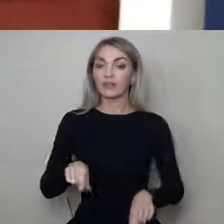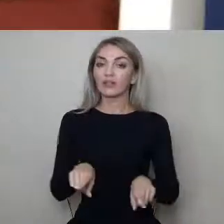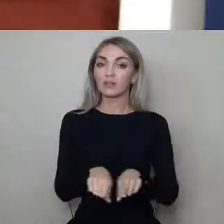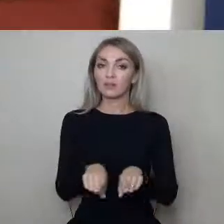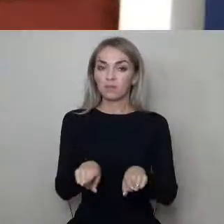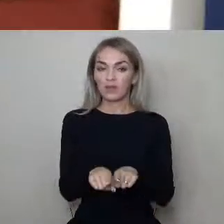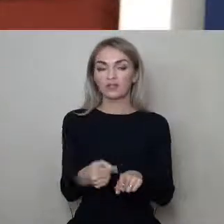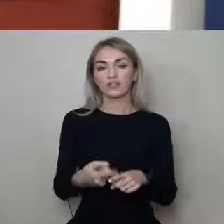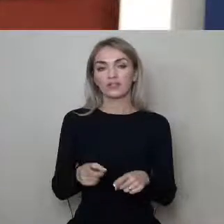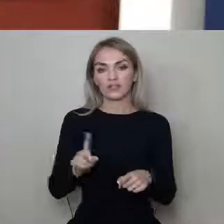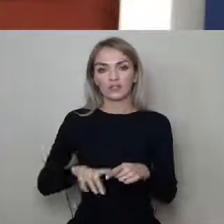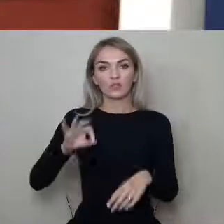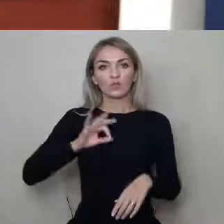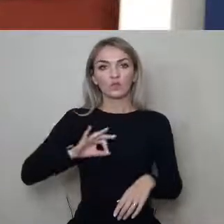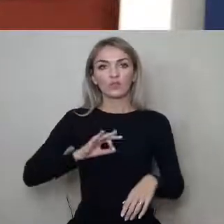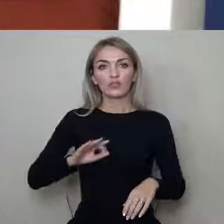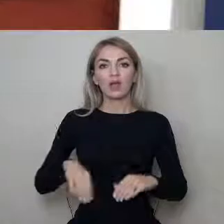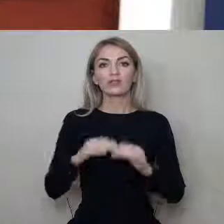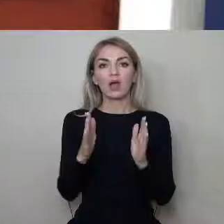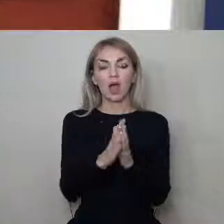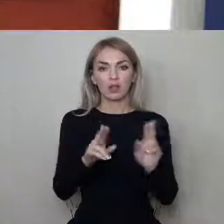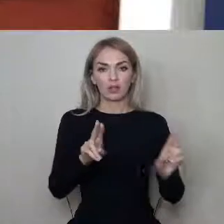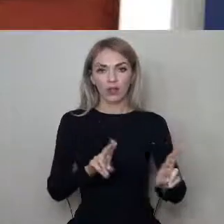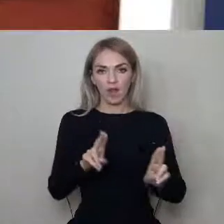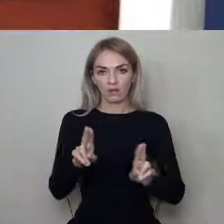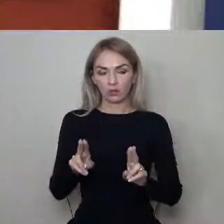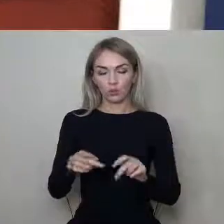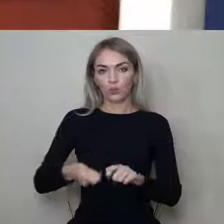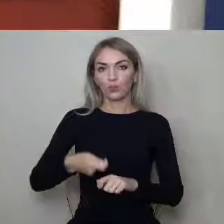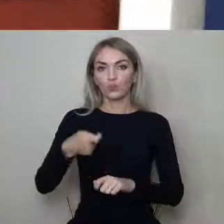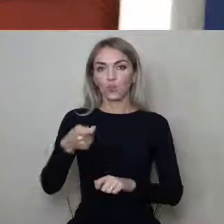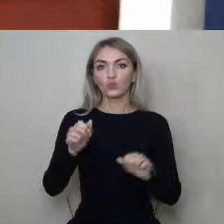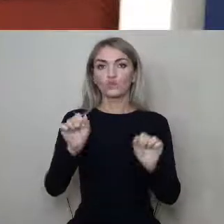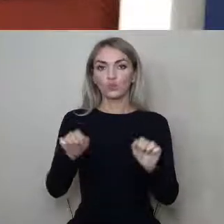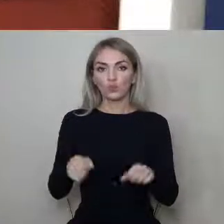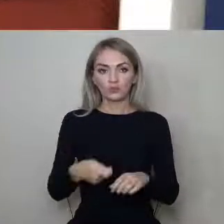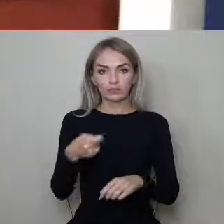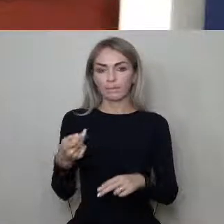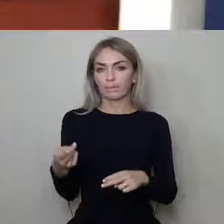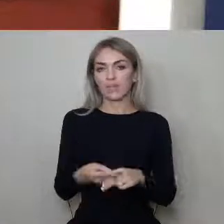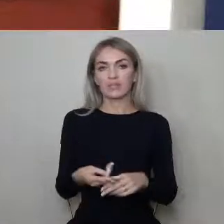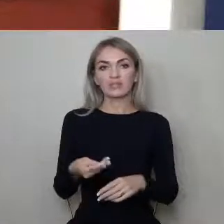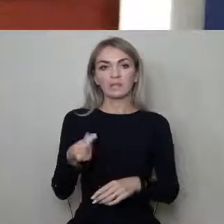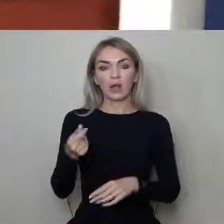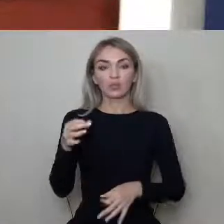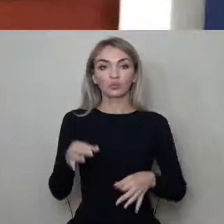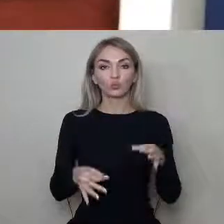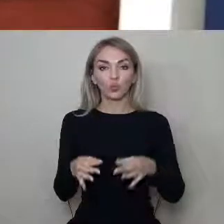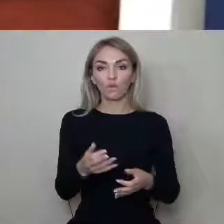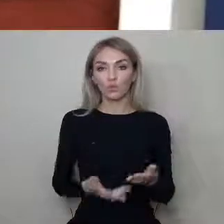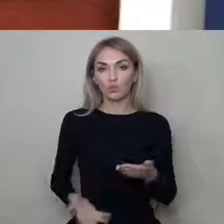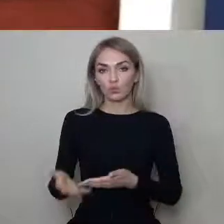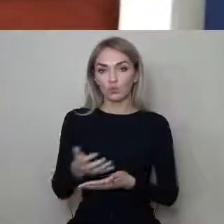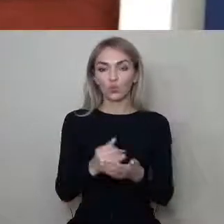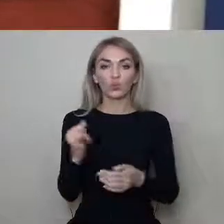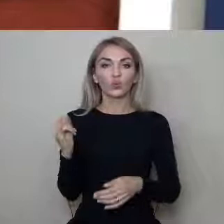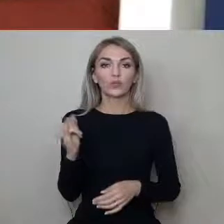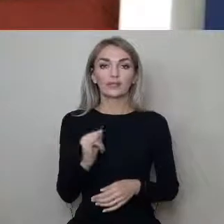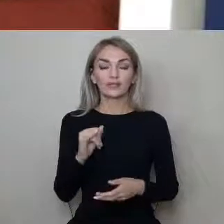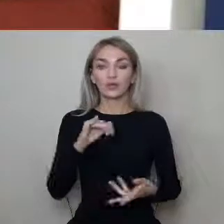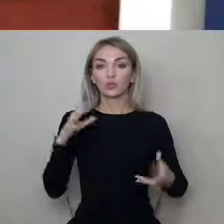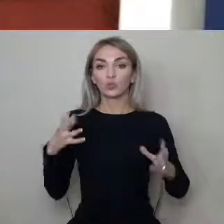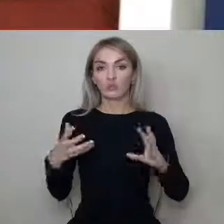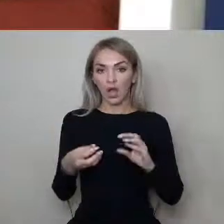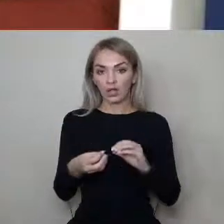couldn't participate in this webinar because he has a meeting, but they use it as a general law. The action could be filed